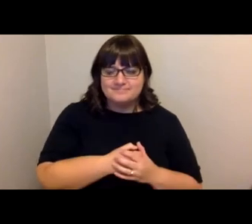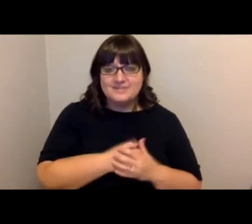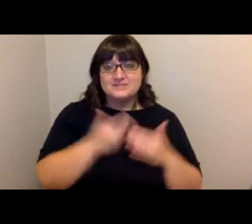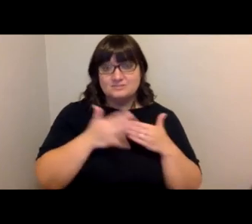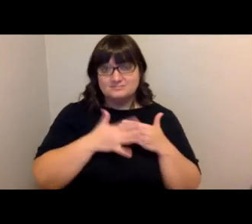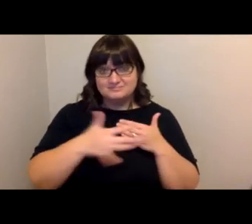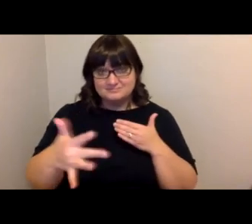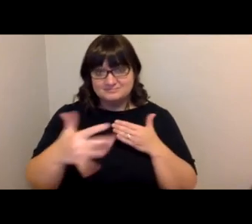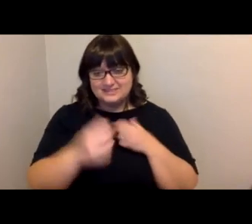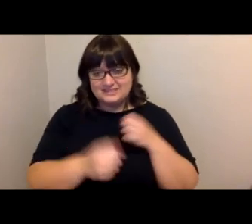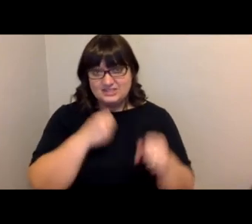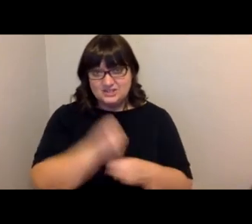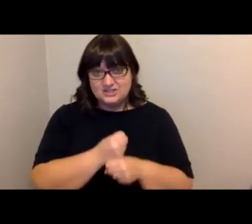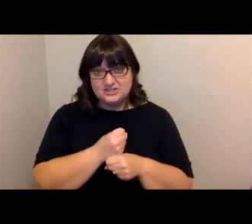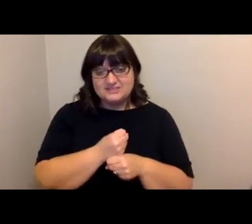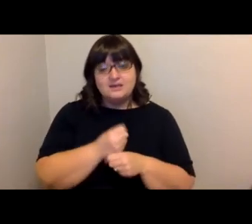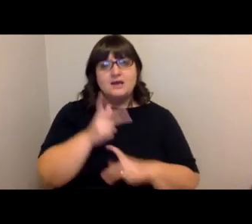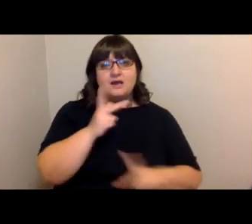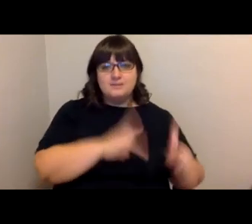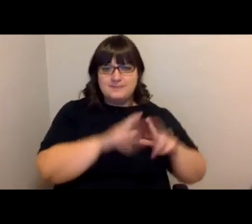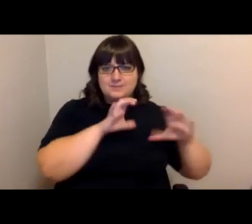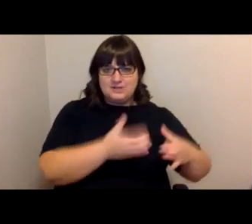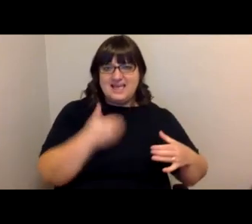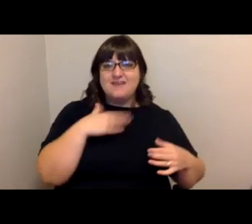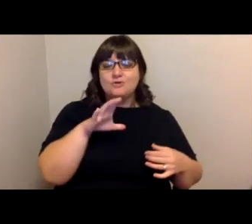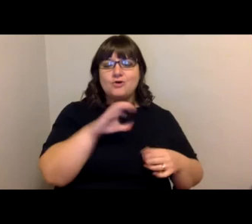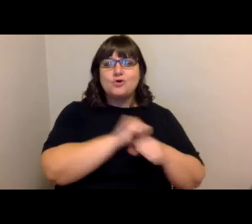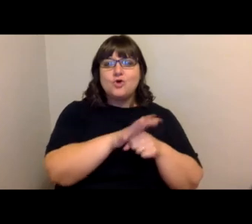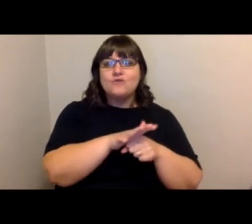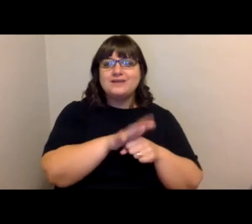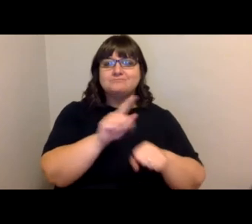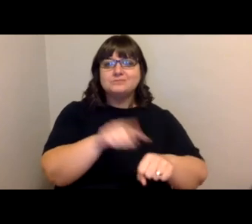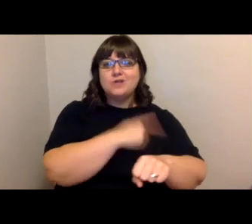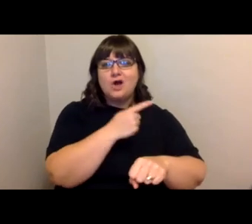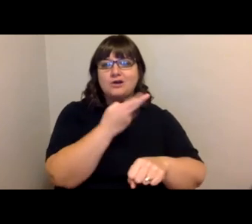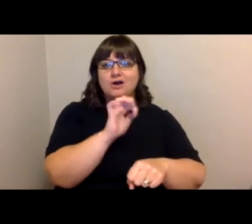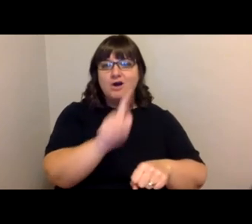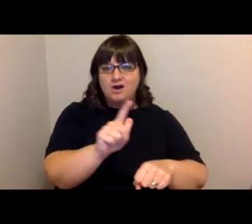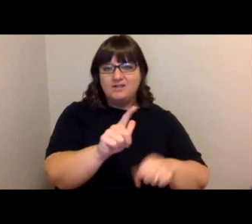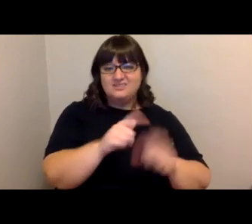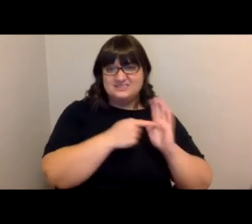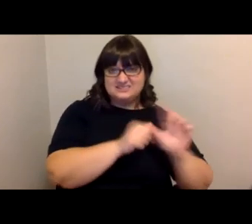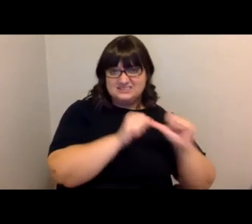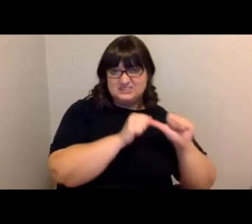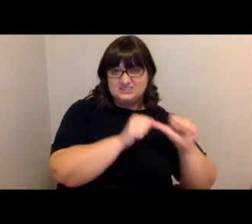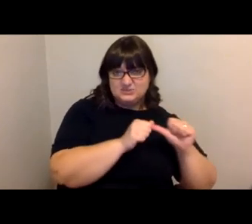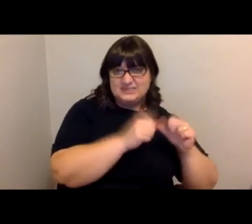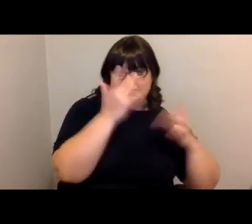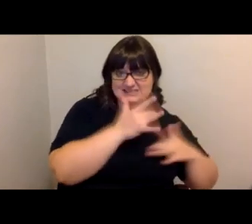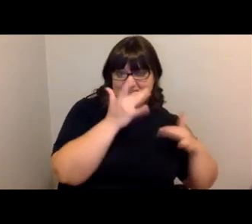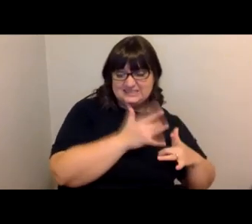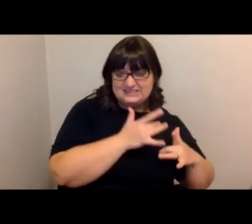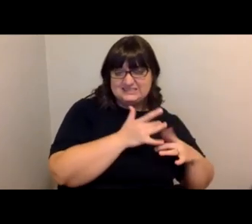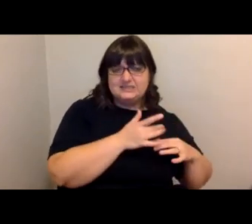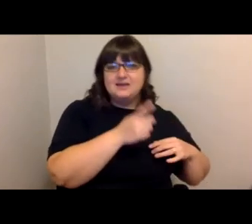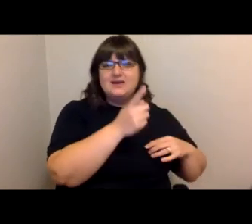long haulers, those with lingering or lifelong symptoms, begin becoming more normalized enrichments of our communities